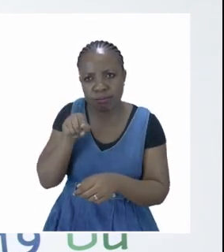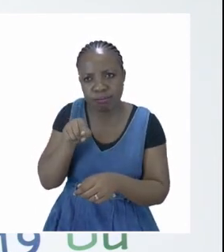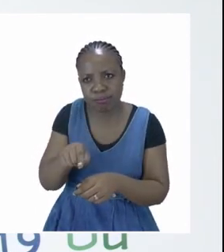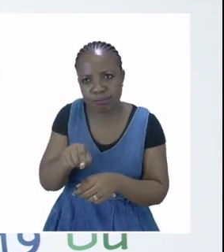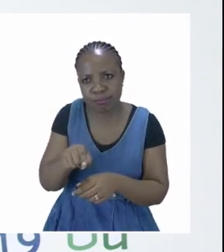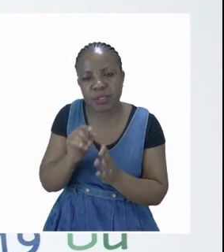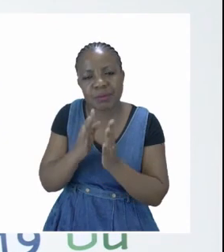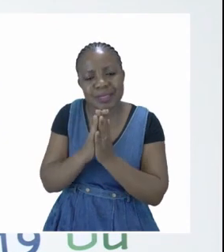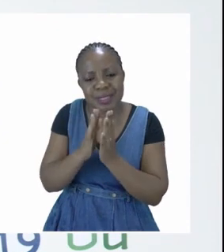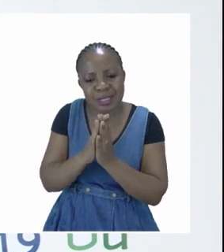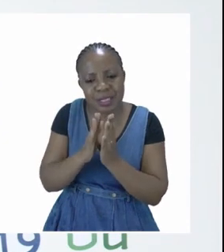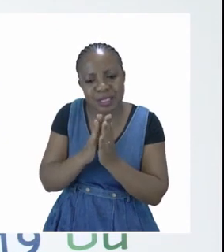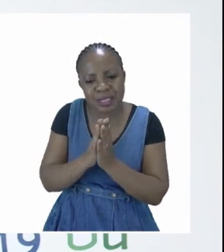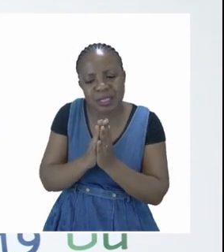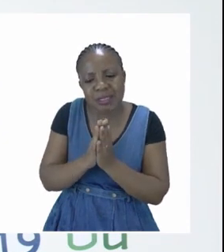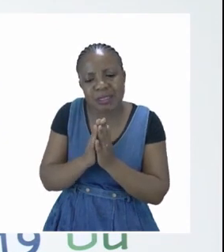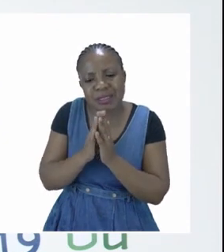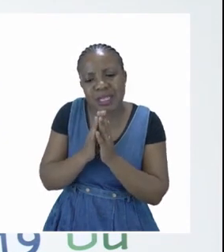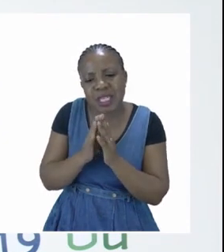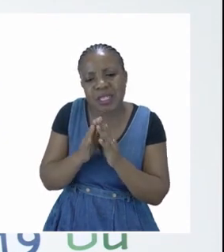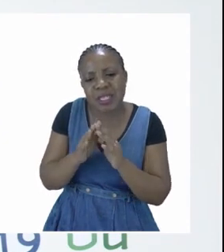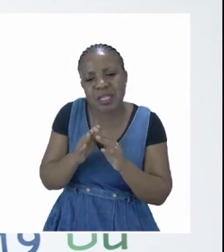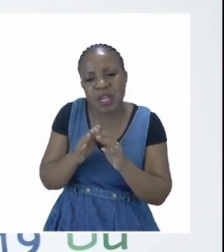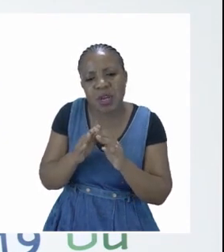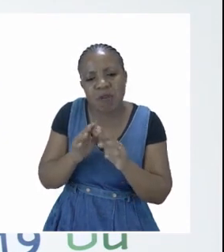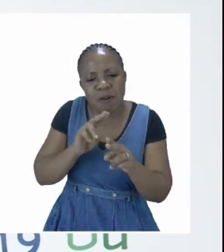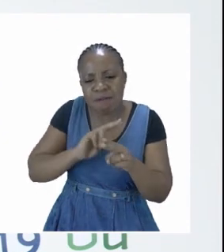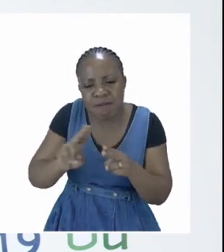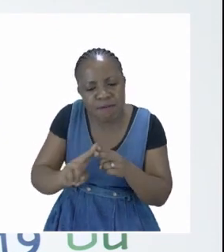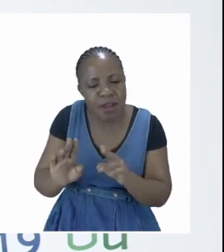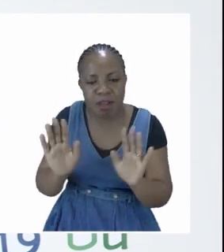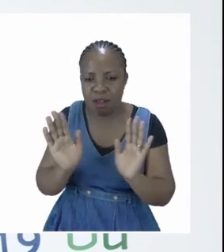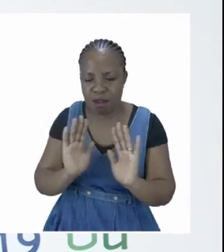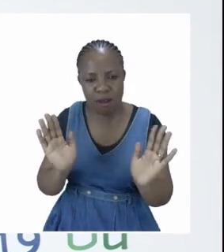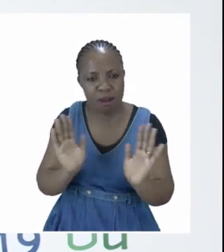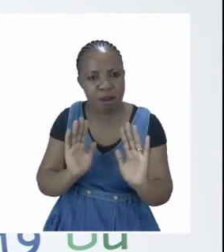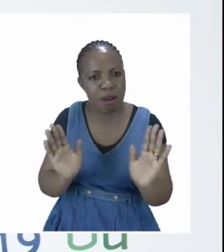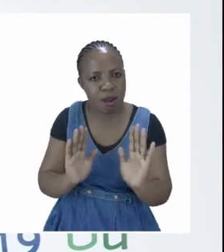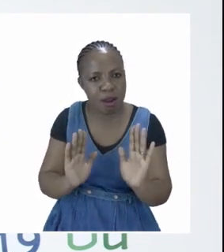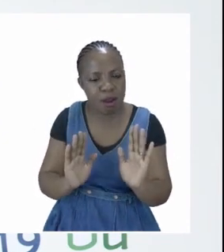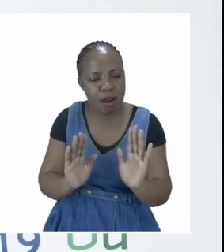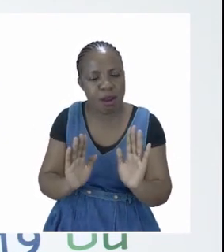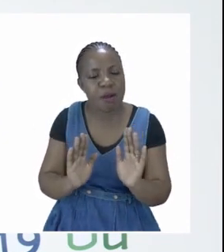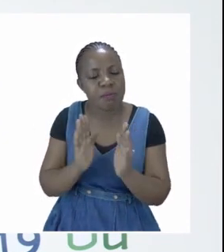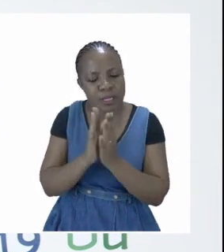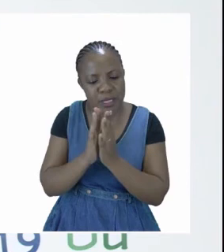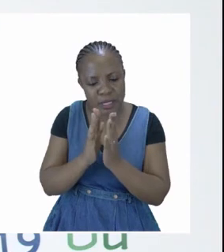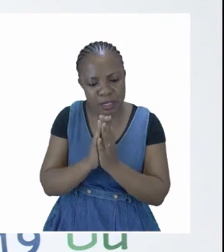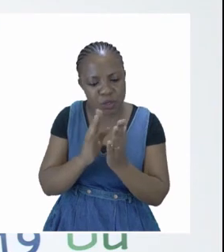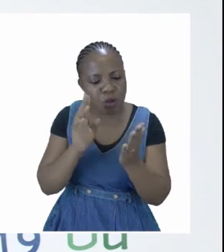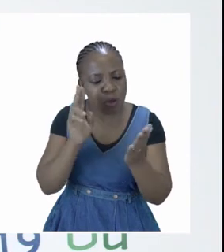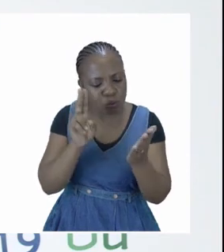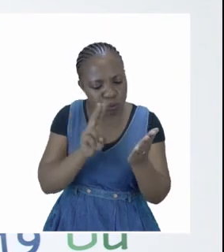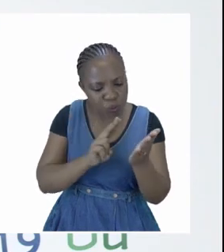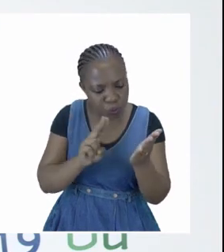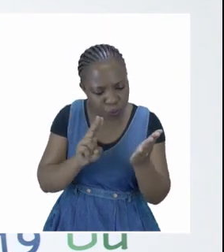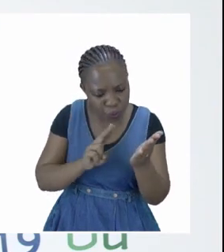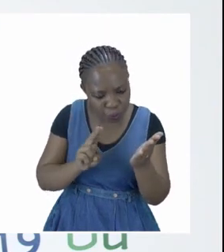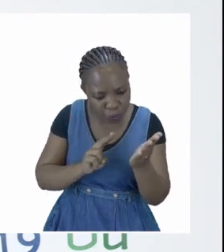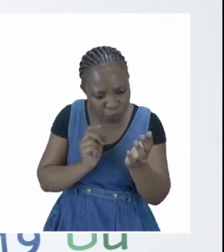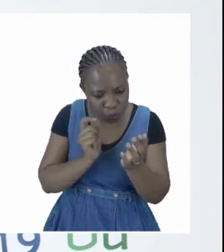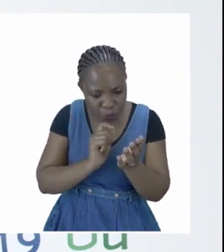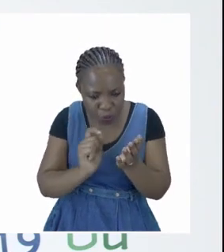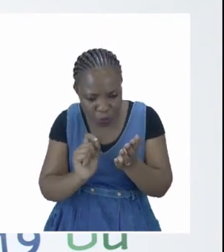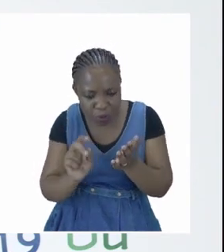take your time and make sure that you read your sentences before you go on to the